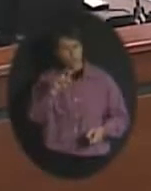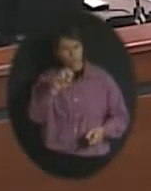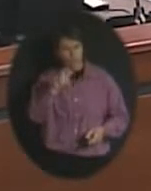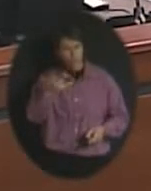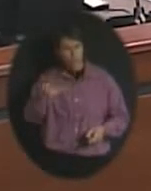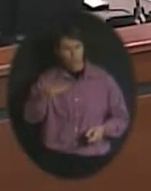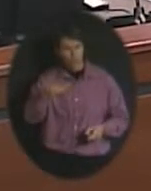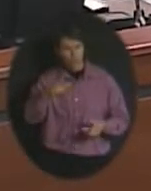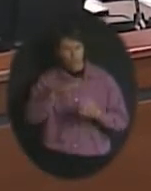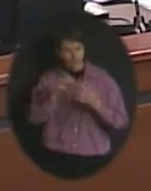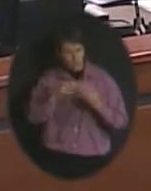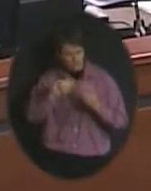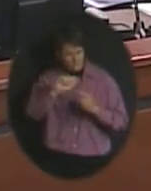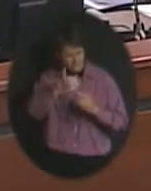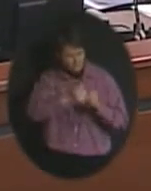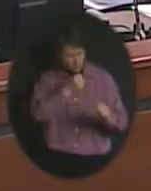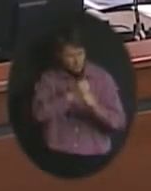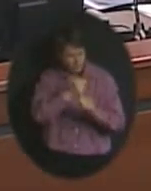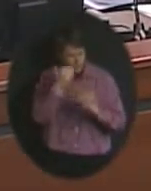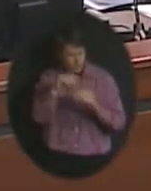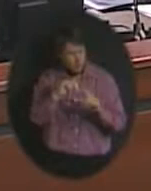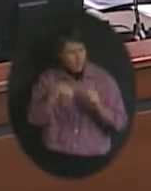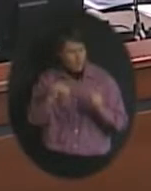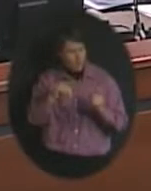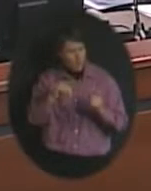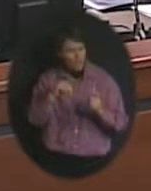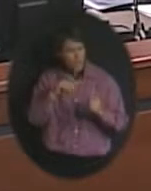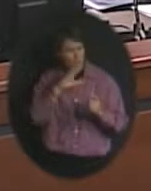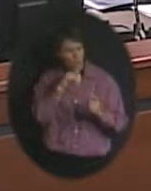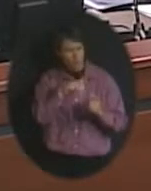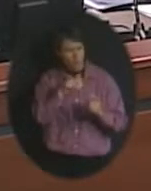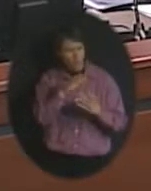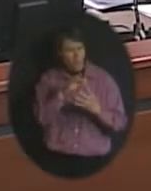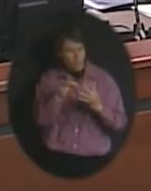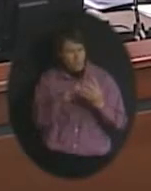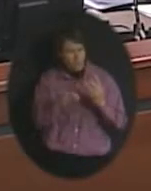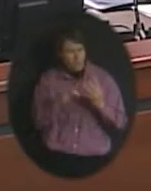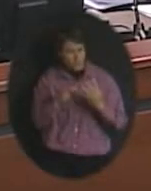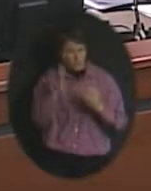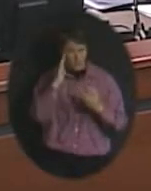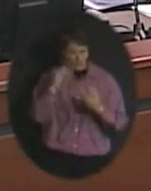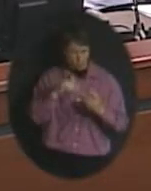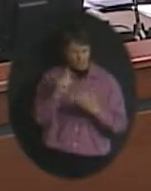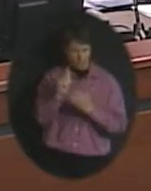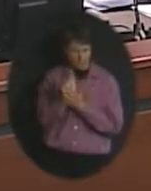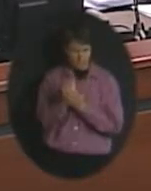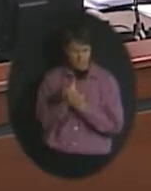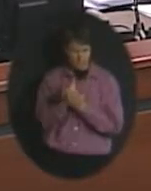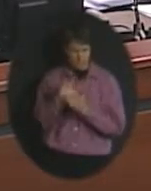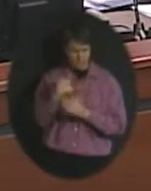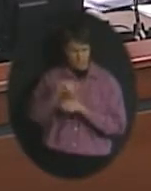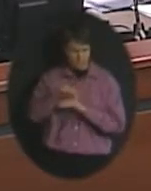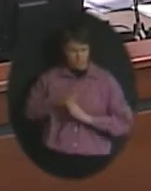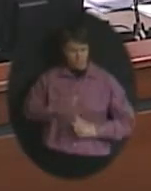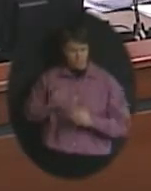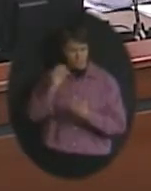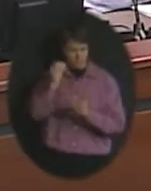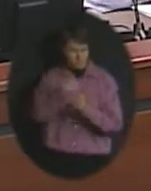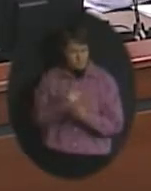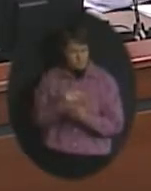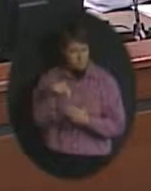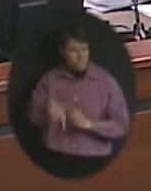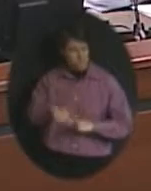It runs for a 10-year term, but there wasn't any renewal option. I know legal counsel has reviewed and put their stamp of approval on